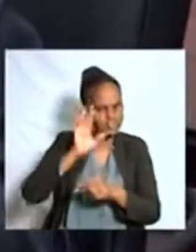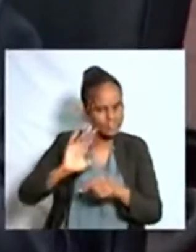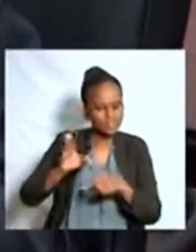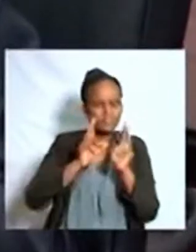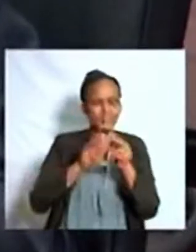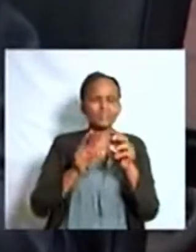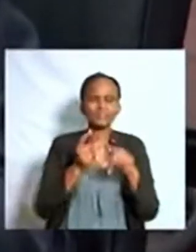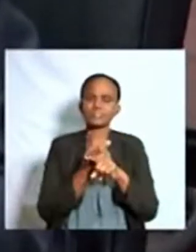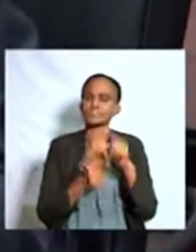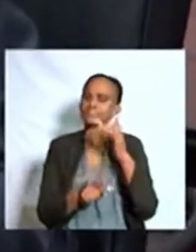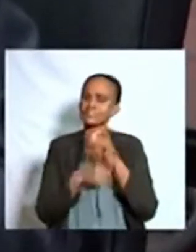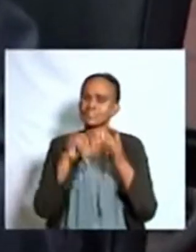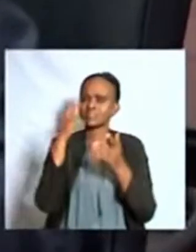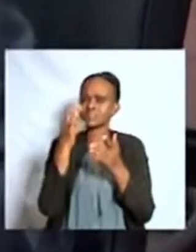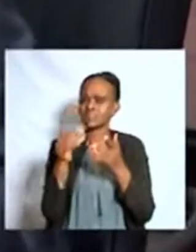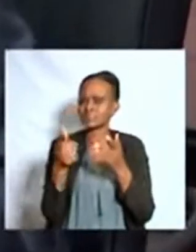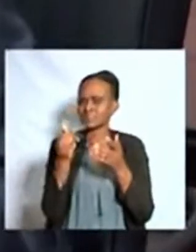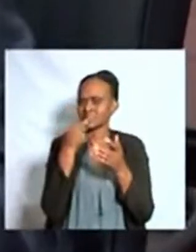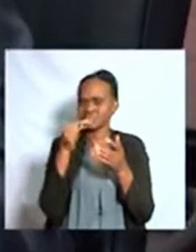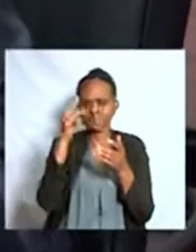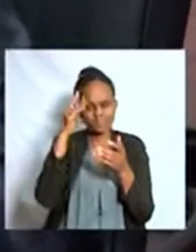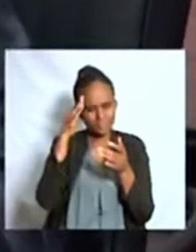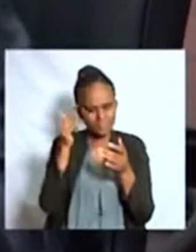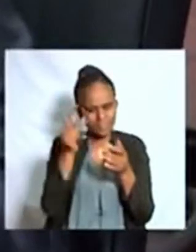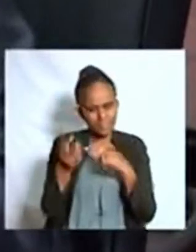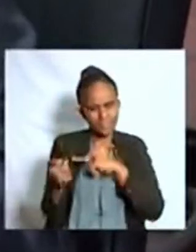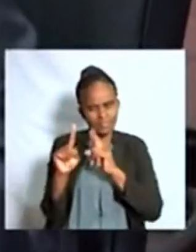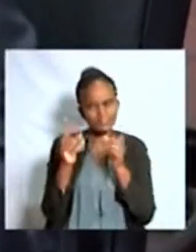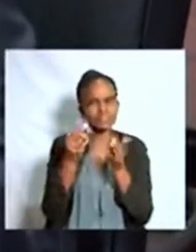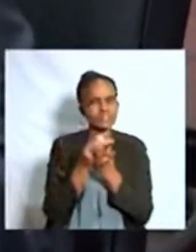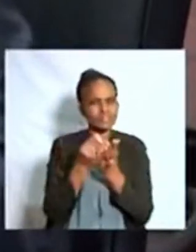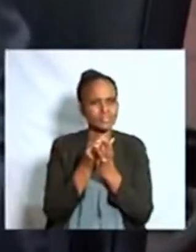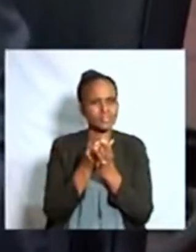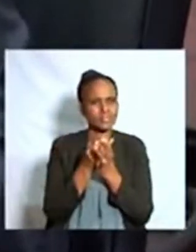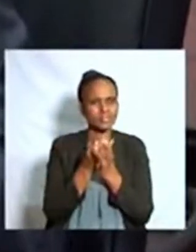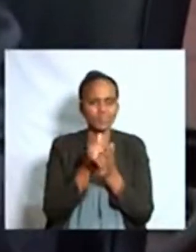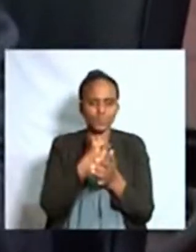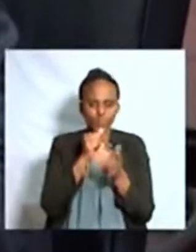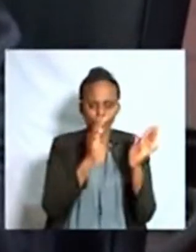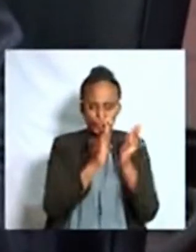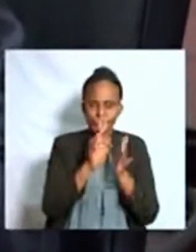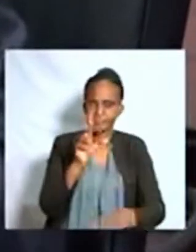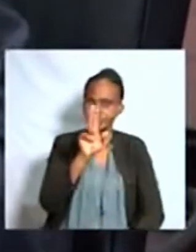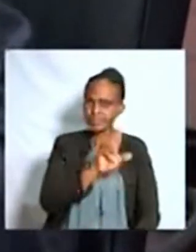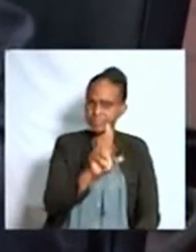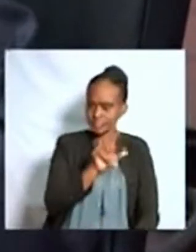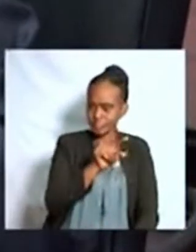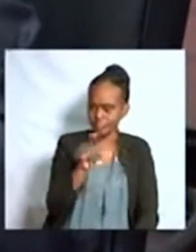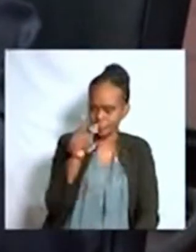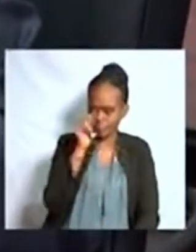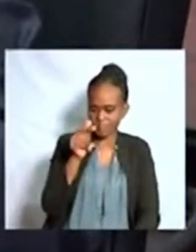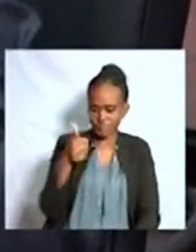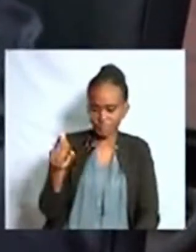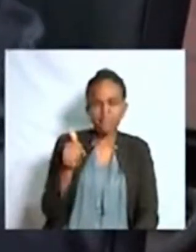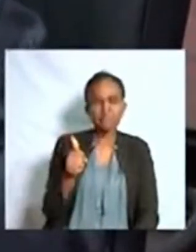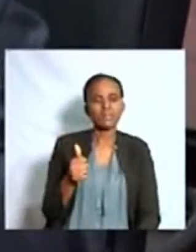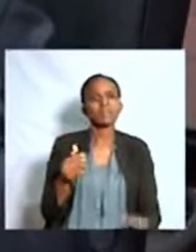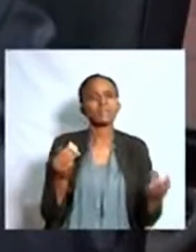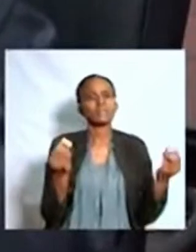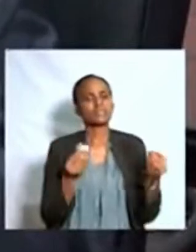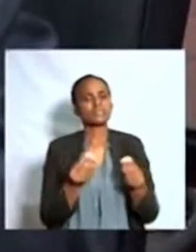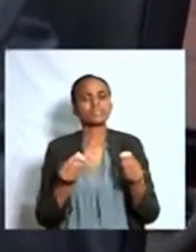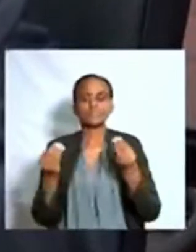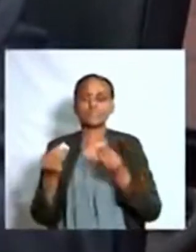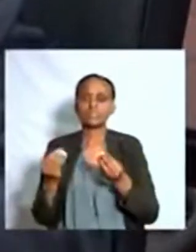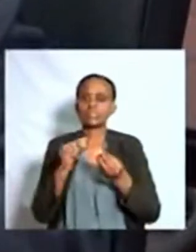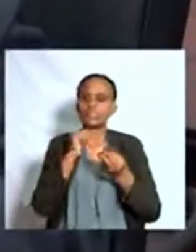town clerk that the reasons for getting money that they were not supposed to use was because they were constrained, they didn't